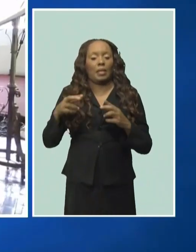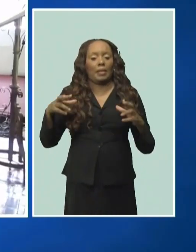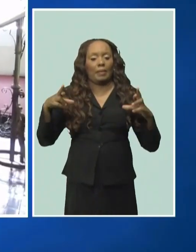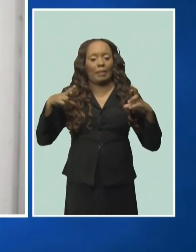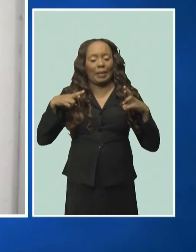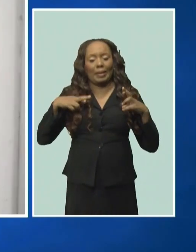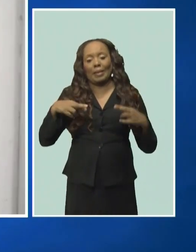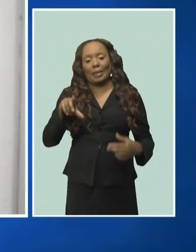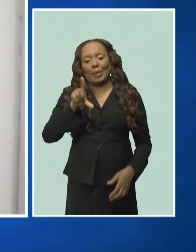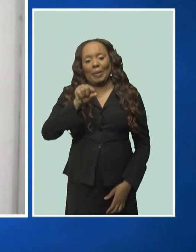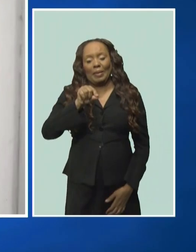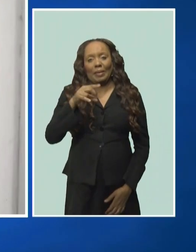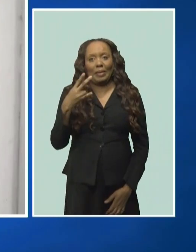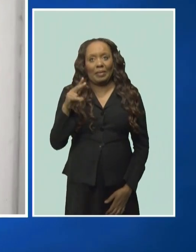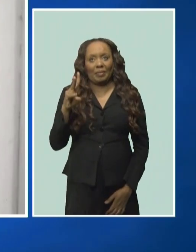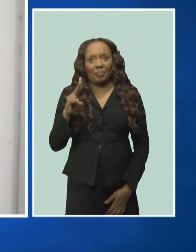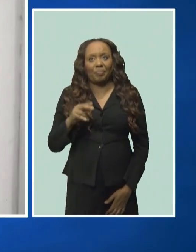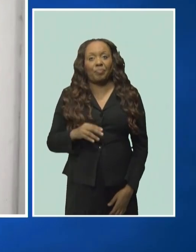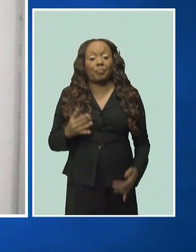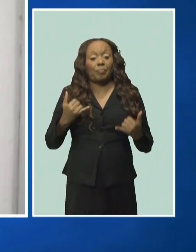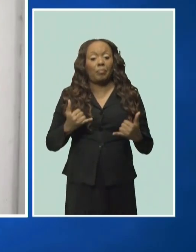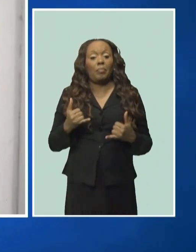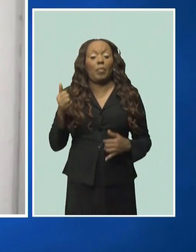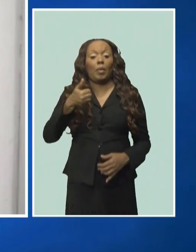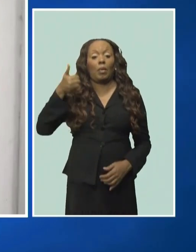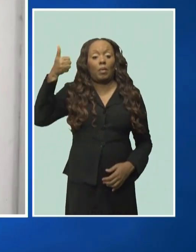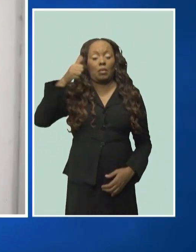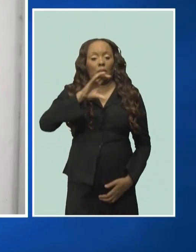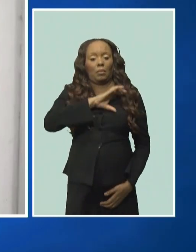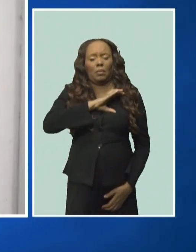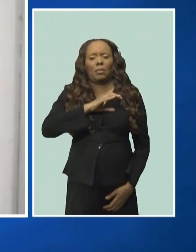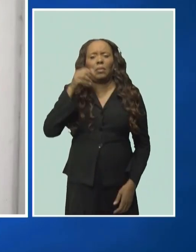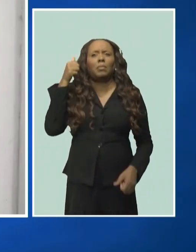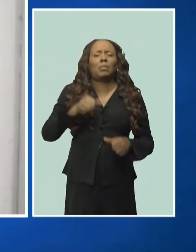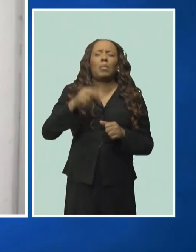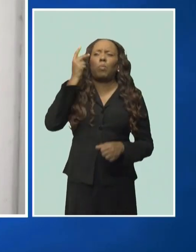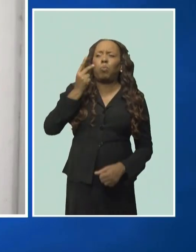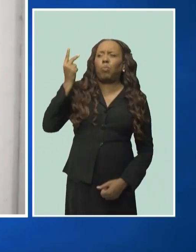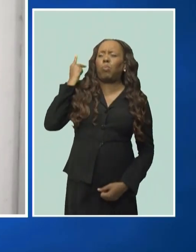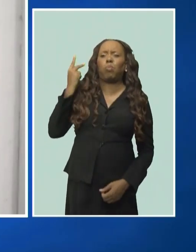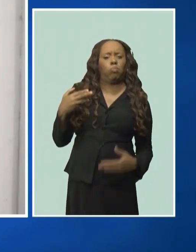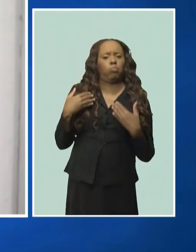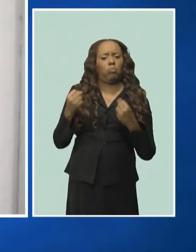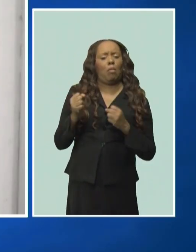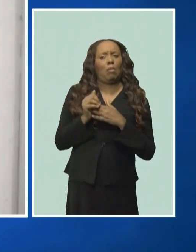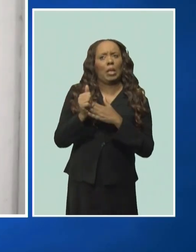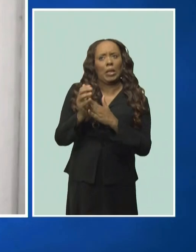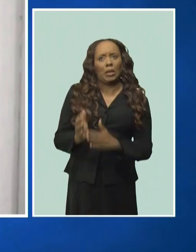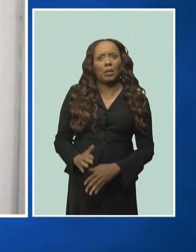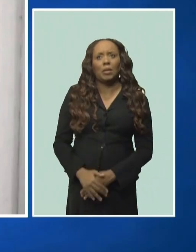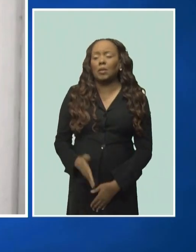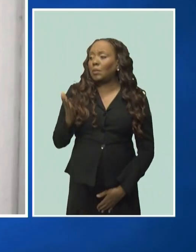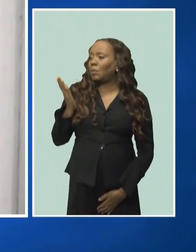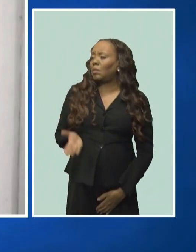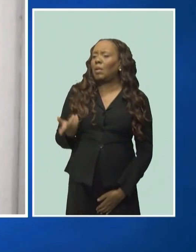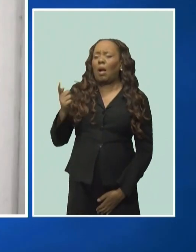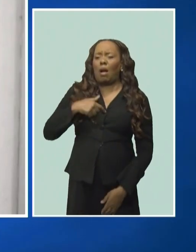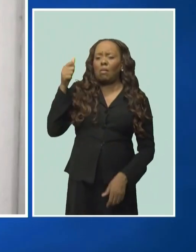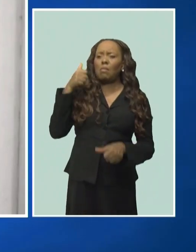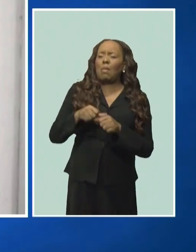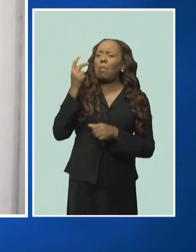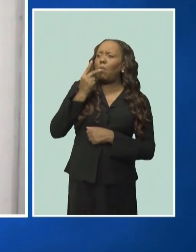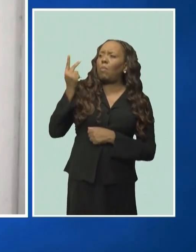2017. Commissioner of Police Richard Boyce remembered Mr. Watson as a strong leader. Commissioner Watson was